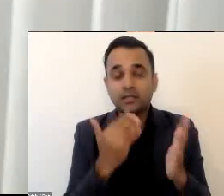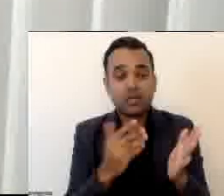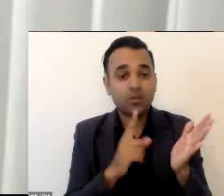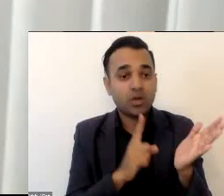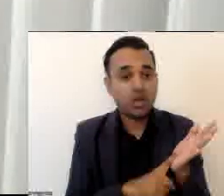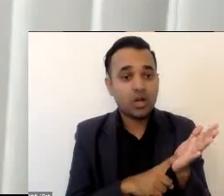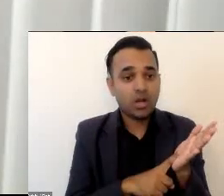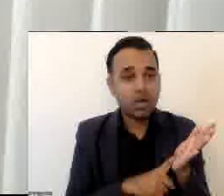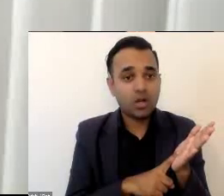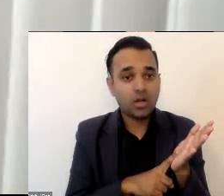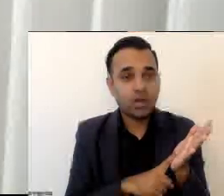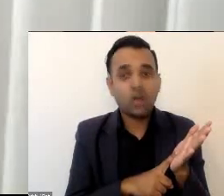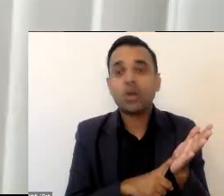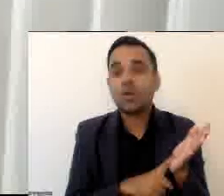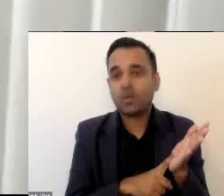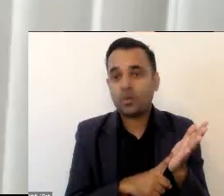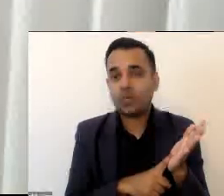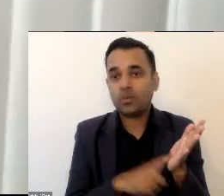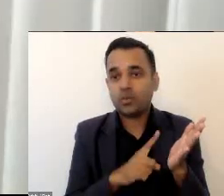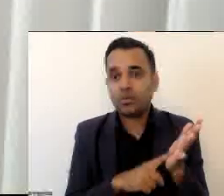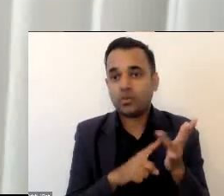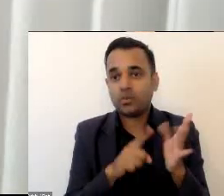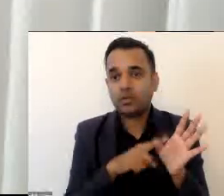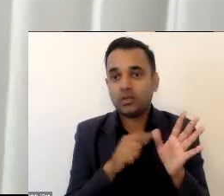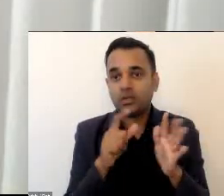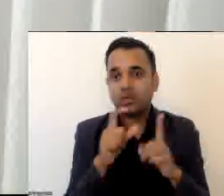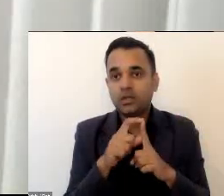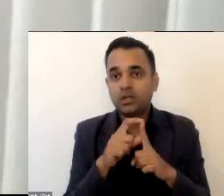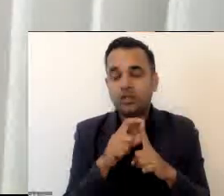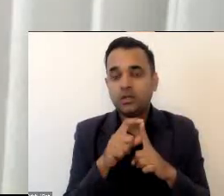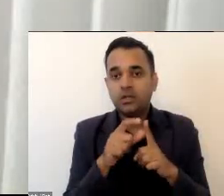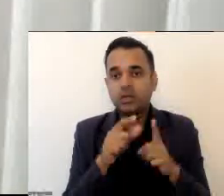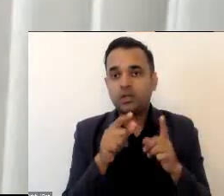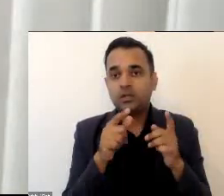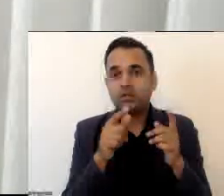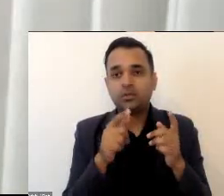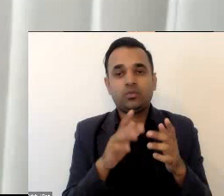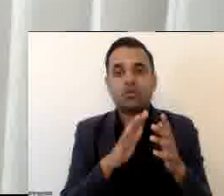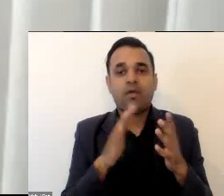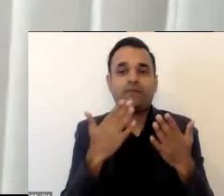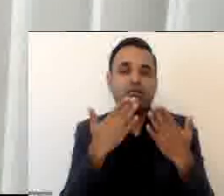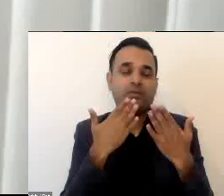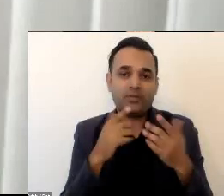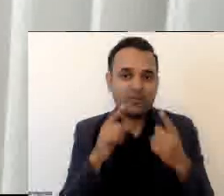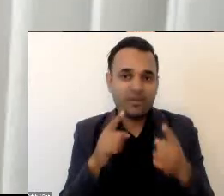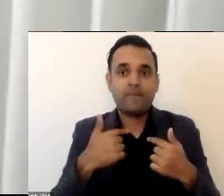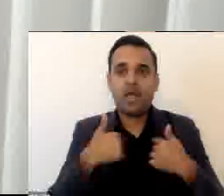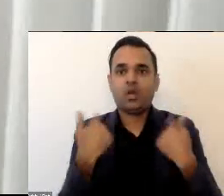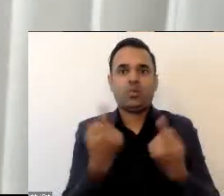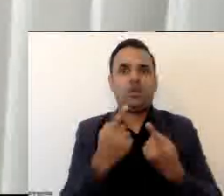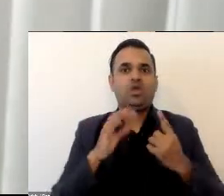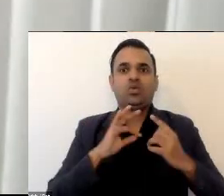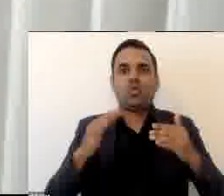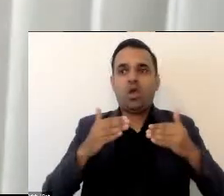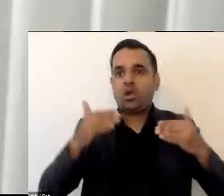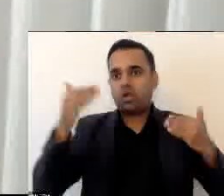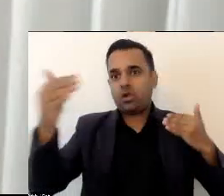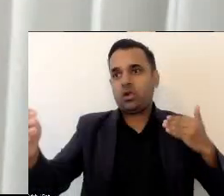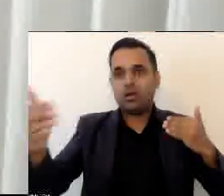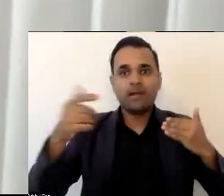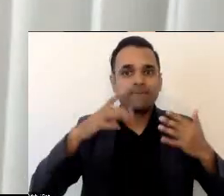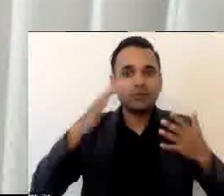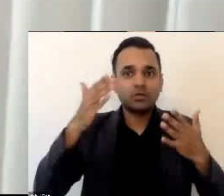as OEP and, you know, and the Institute and the Commission is. But, you know, I think some of the ways, you know, a lot of our work, as I